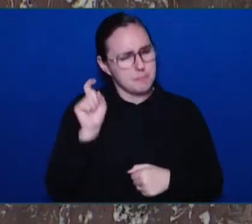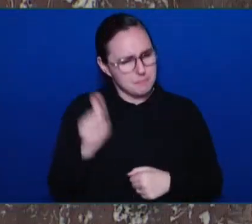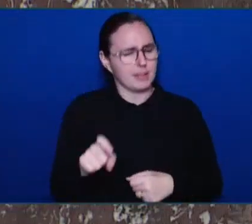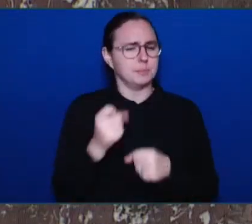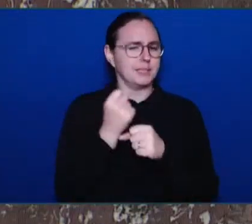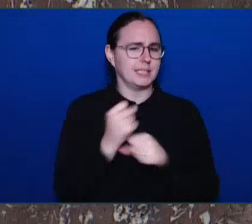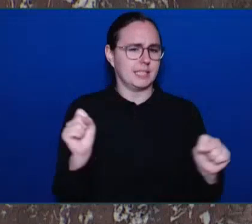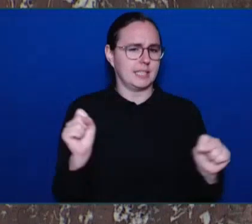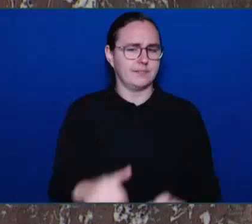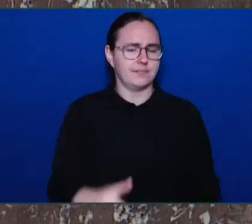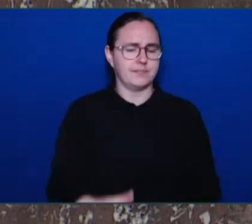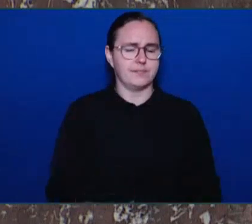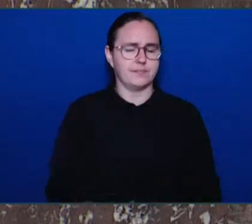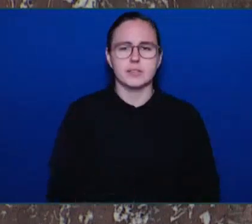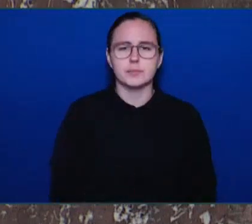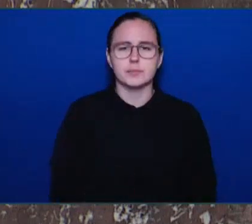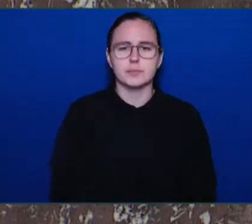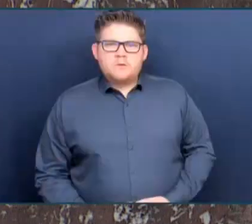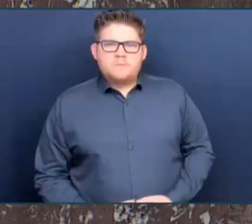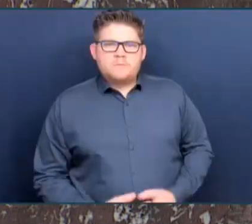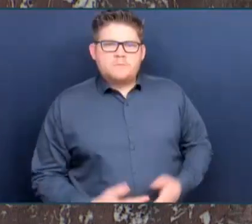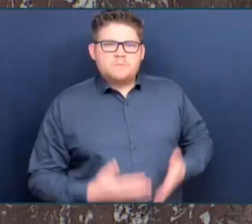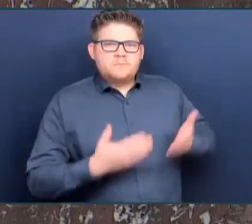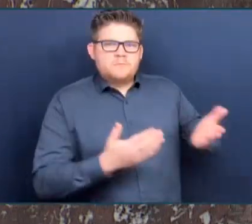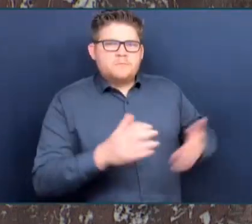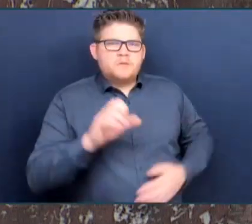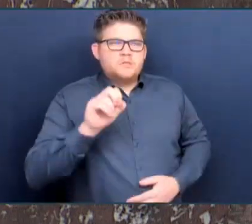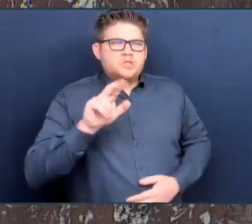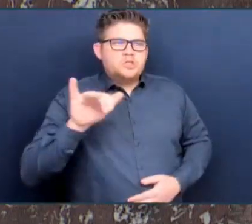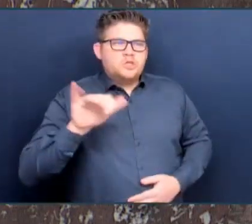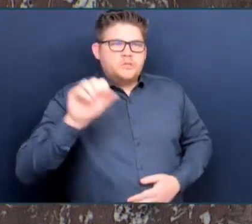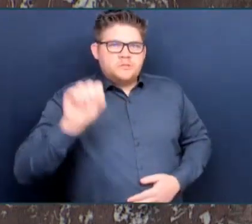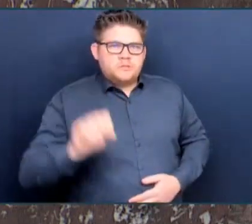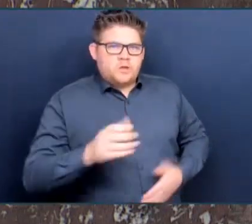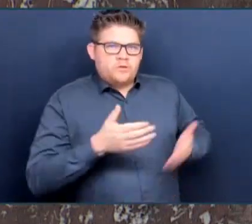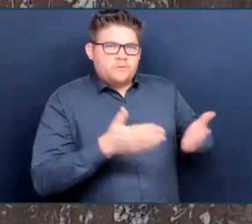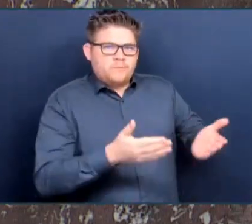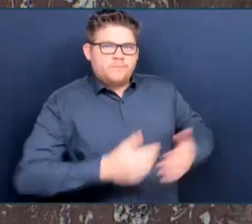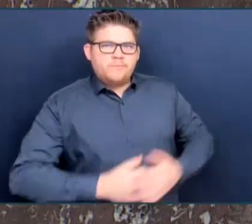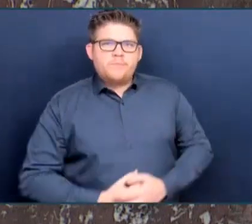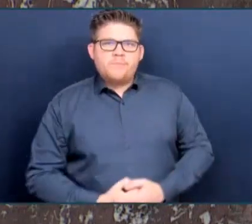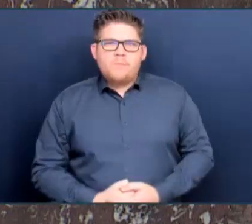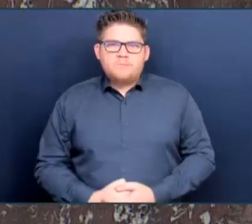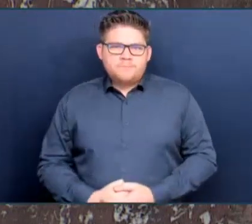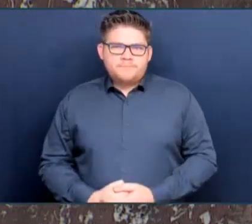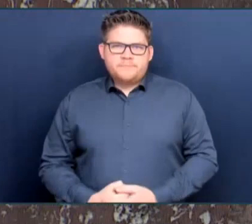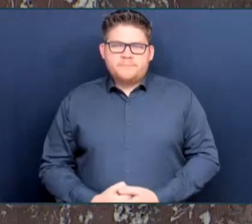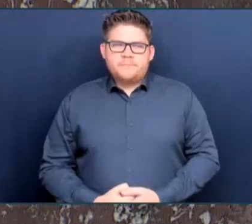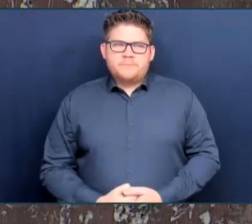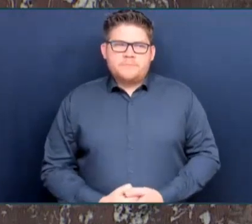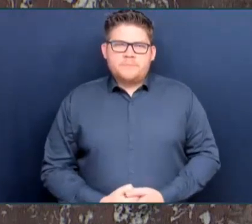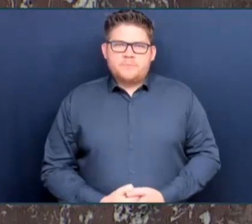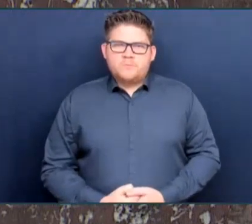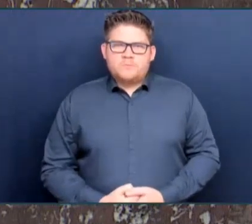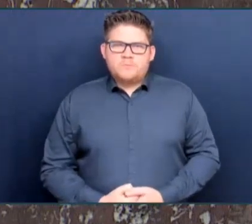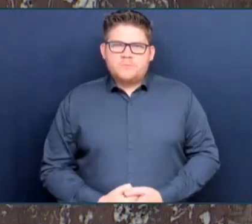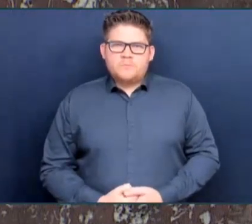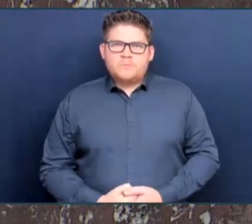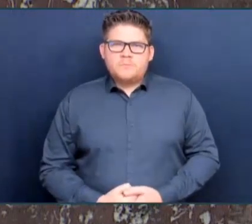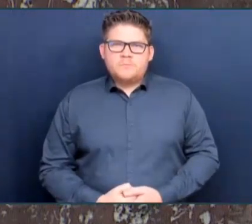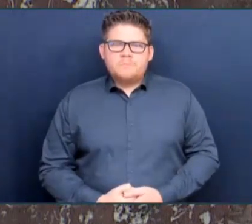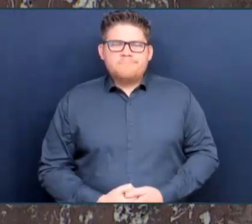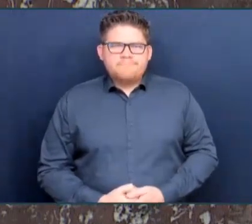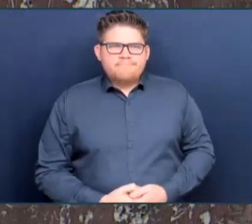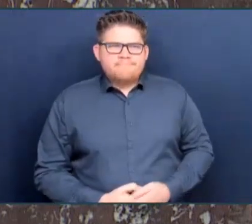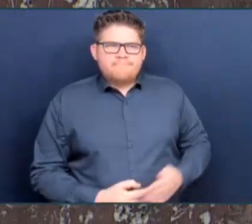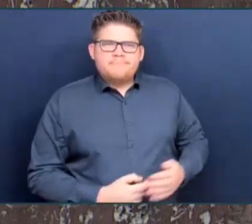These initiatives that the minister is speaking of, and some of the things the government is working on, they come into effect. First of all,